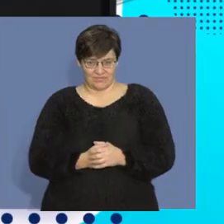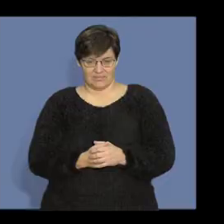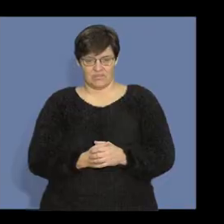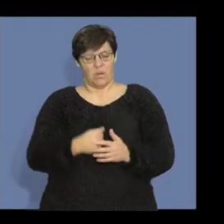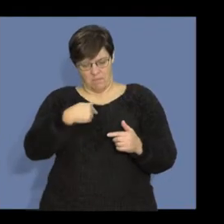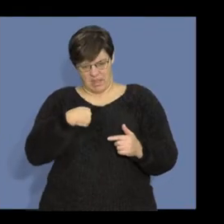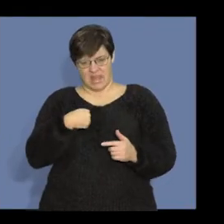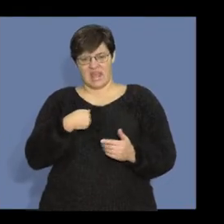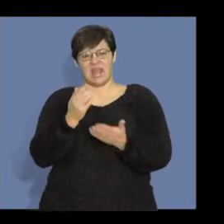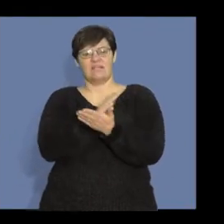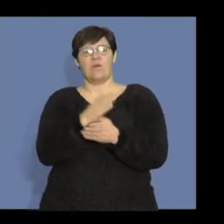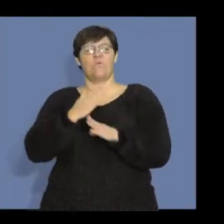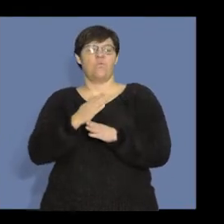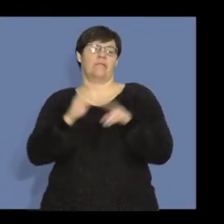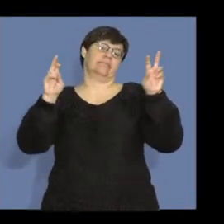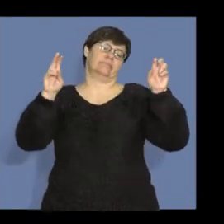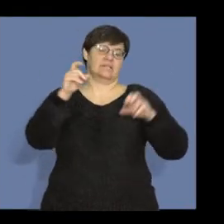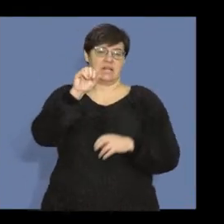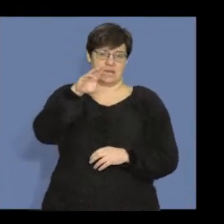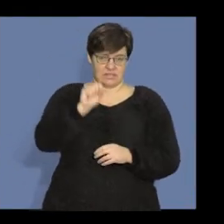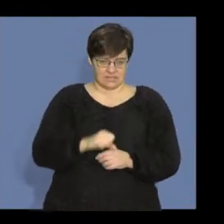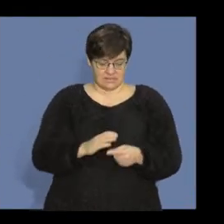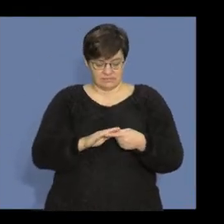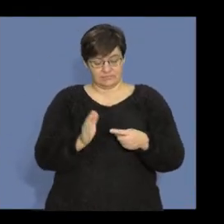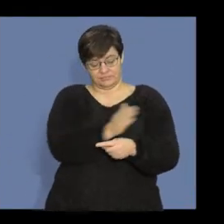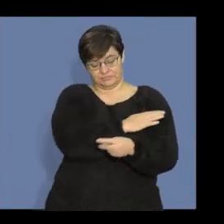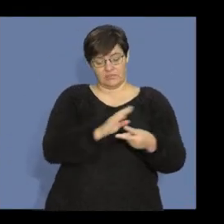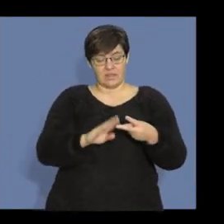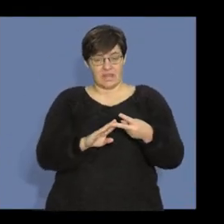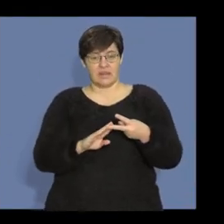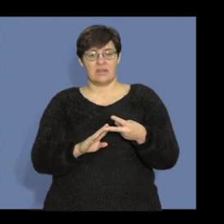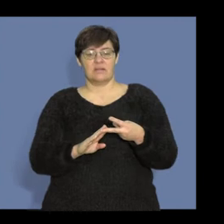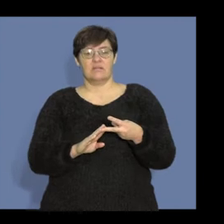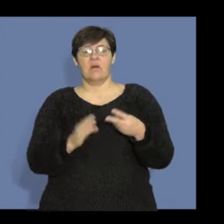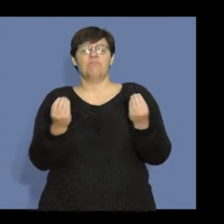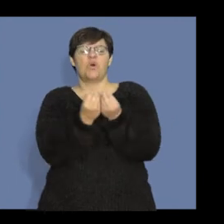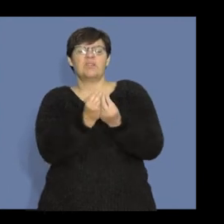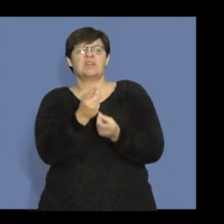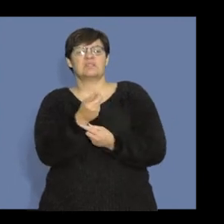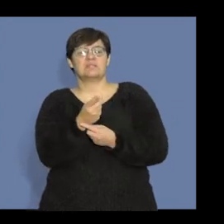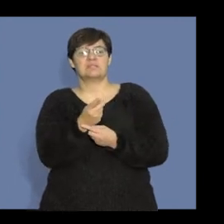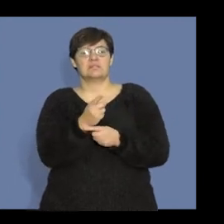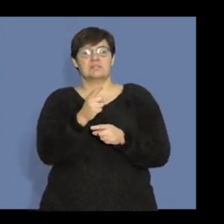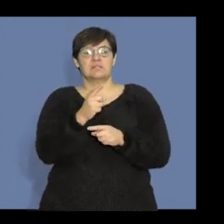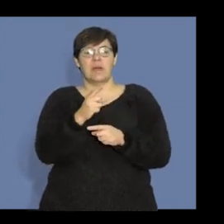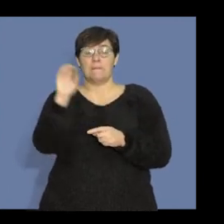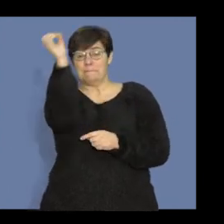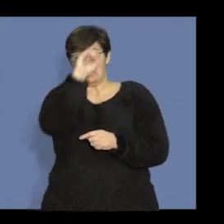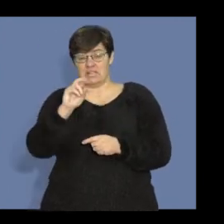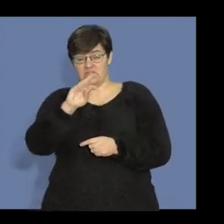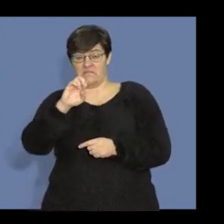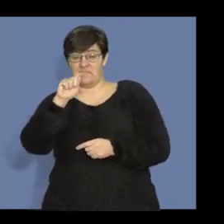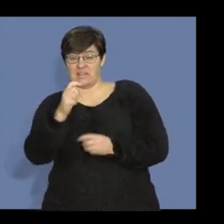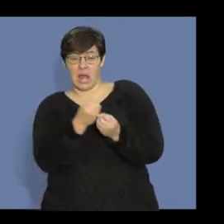Okay, then we dealt with items that are zero rated, meaning these items